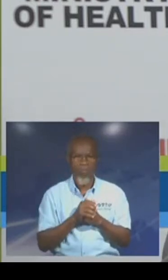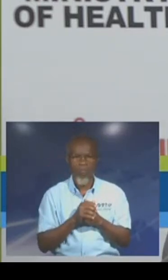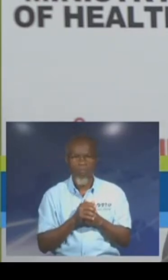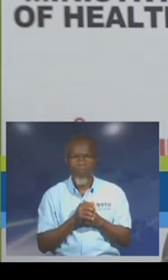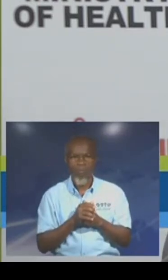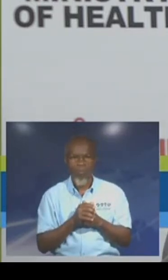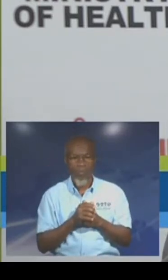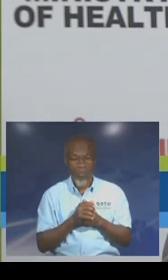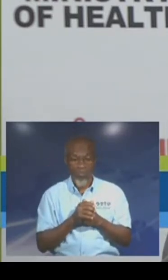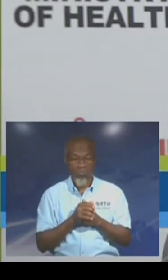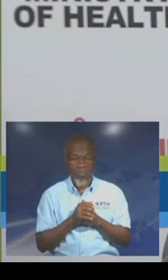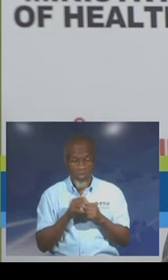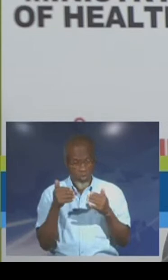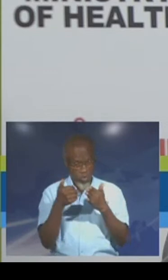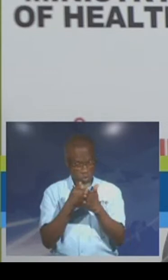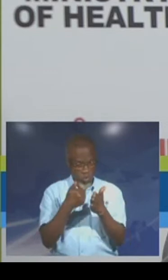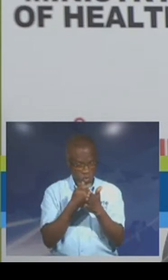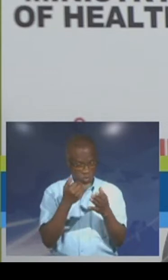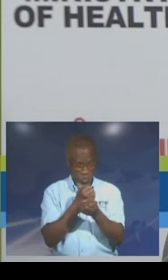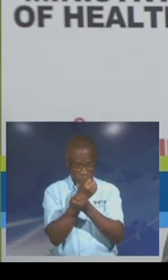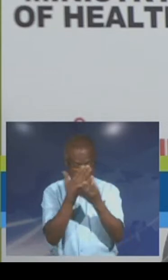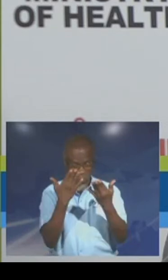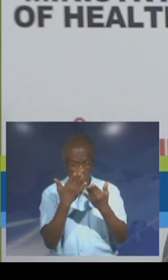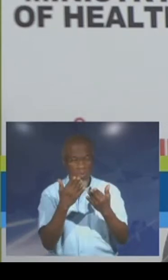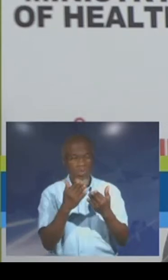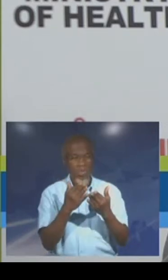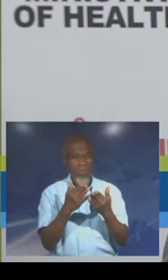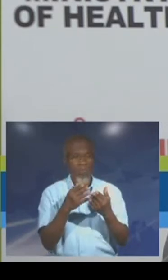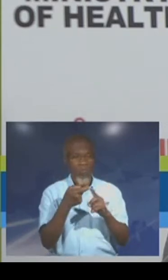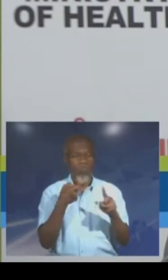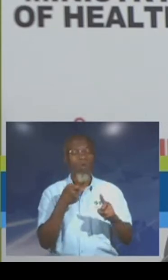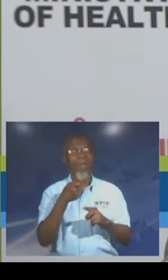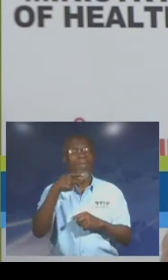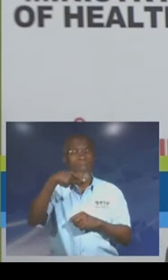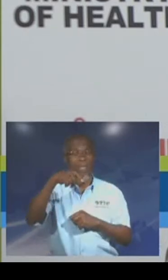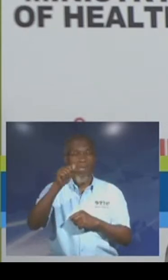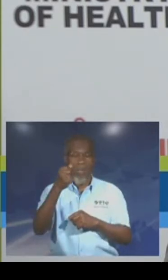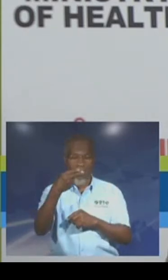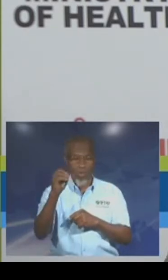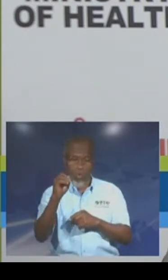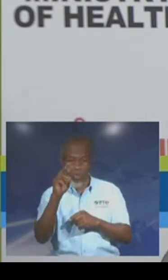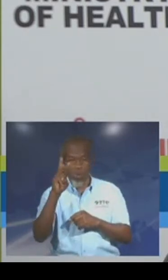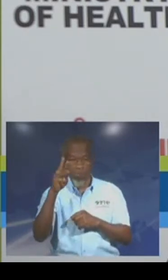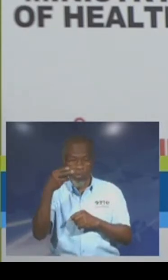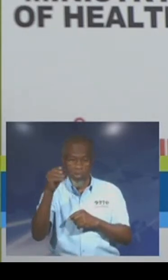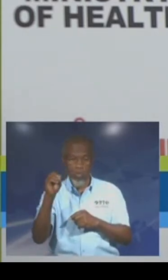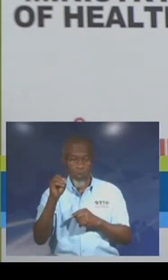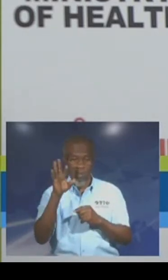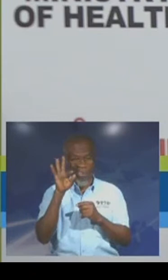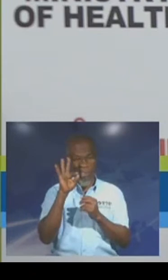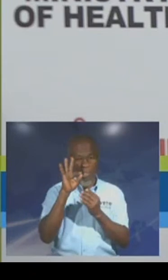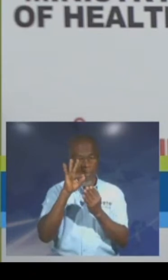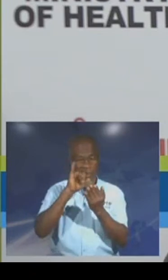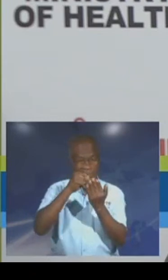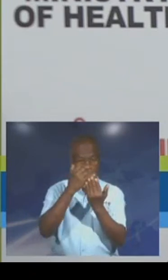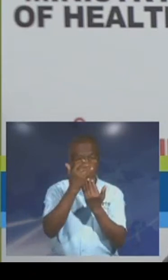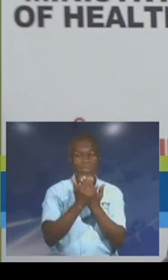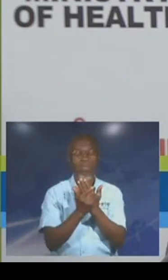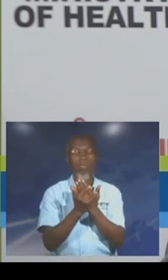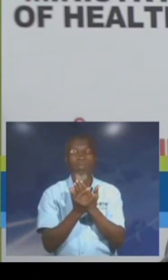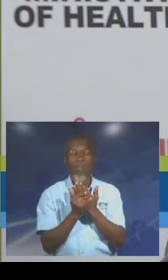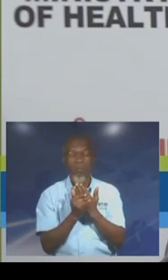The latest PAHO WHO summary as of 9th July, so this is 9th July,